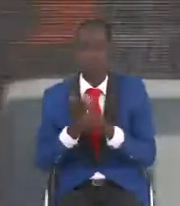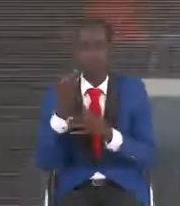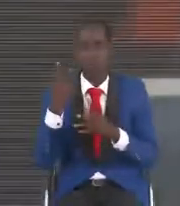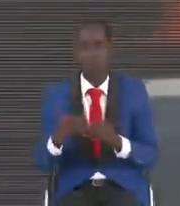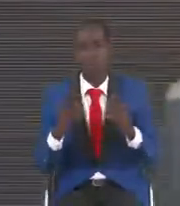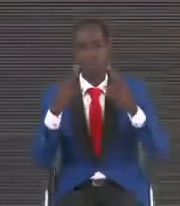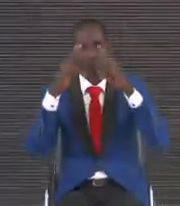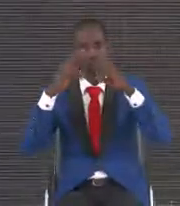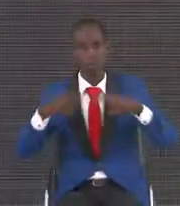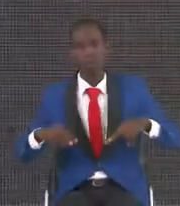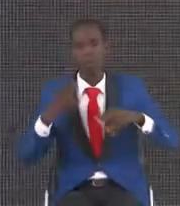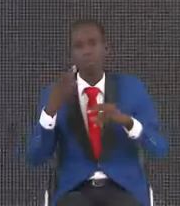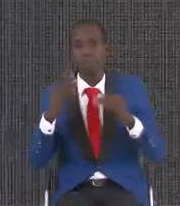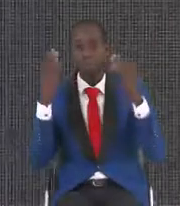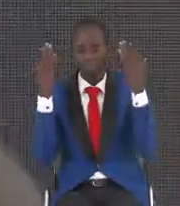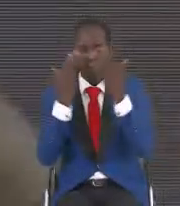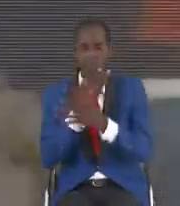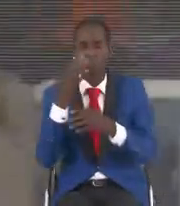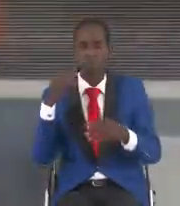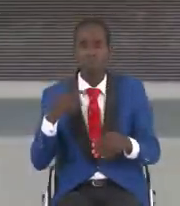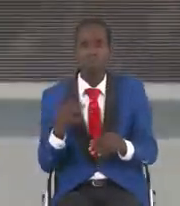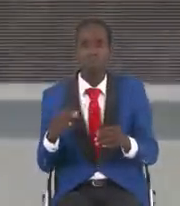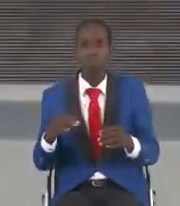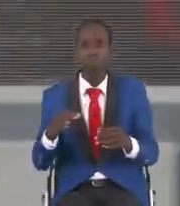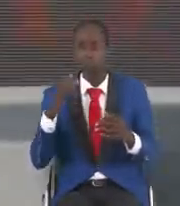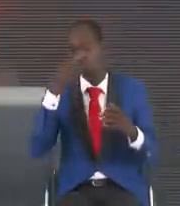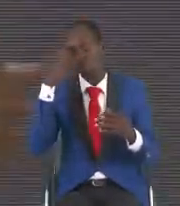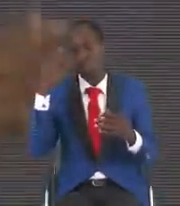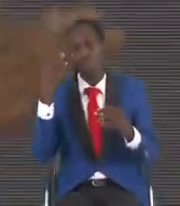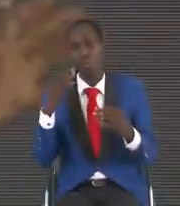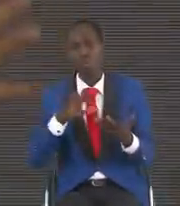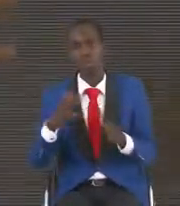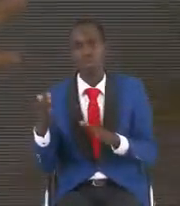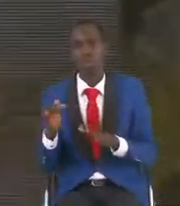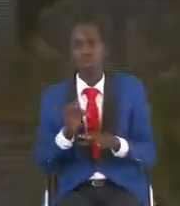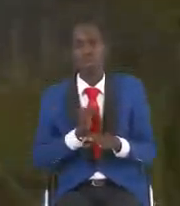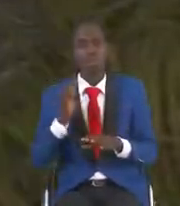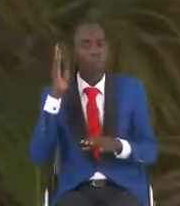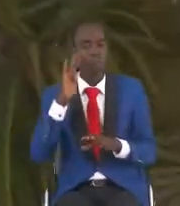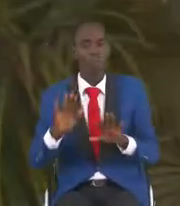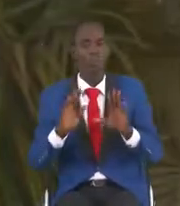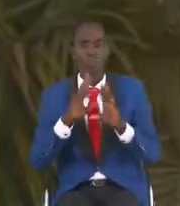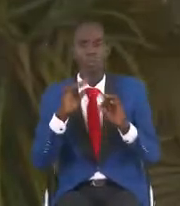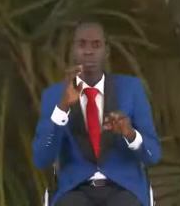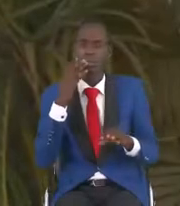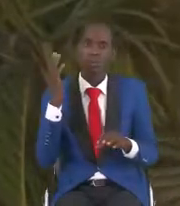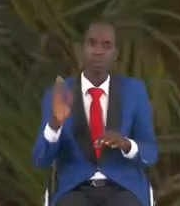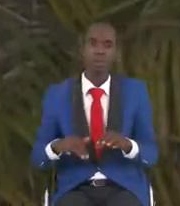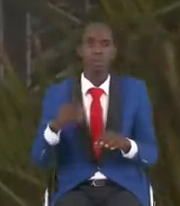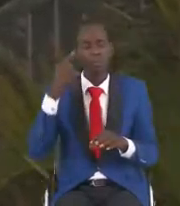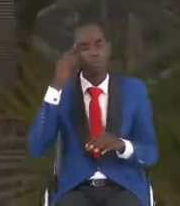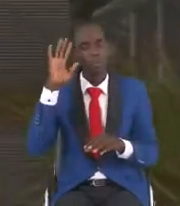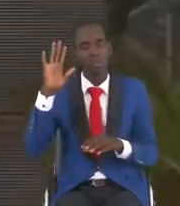death, I will fear no evil, for thou art with me. Thy rod and thy staff, they comfort me.